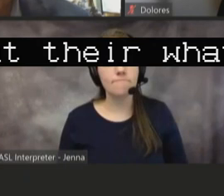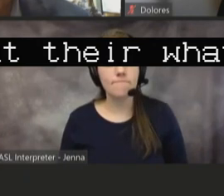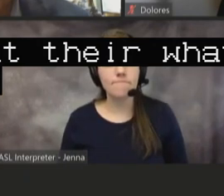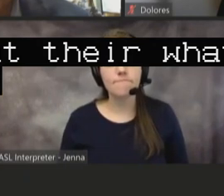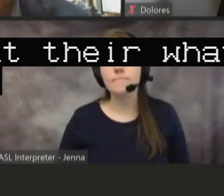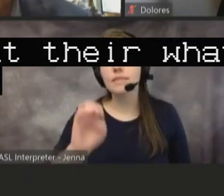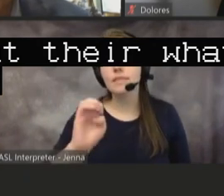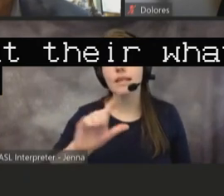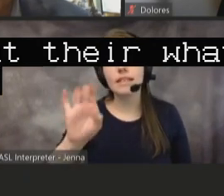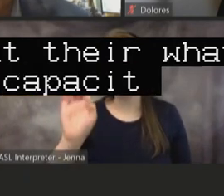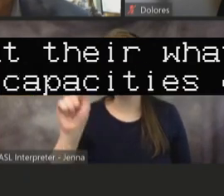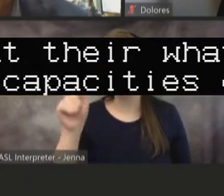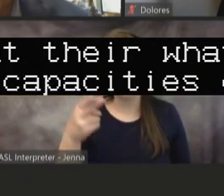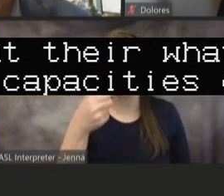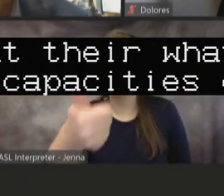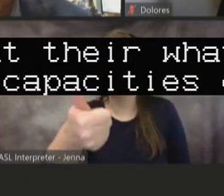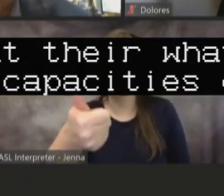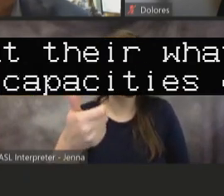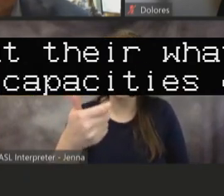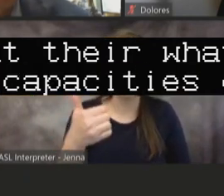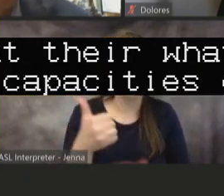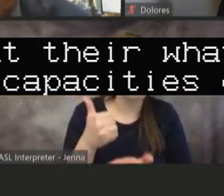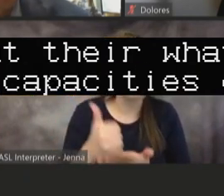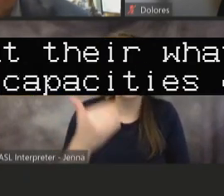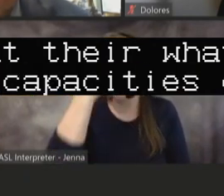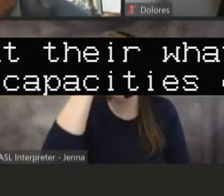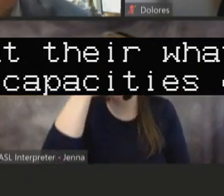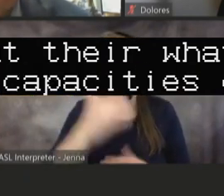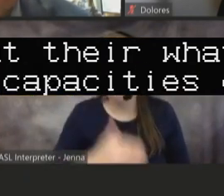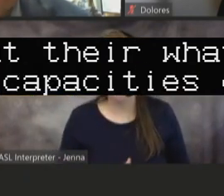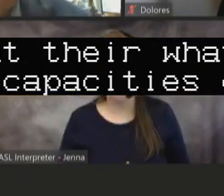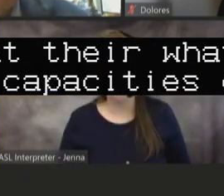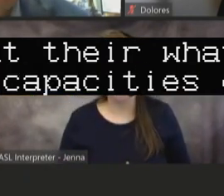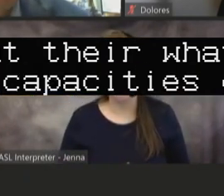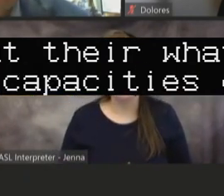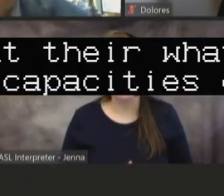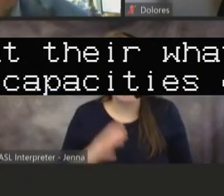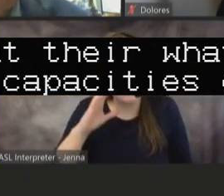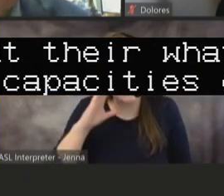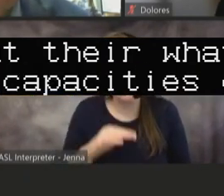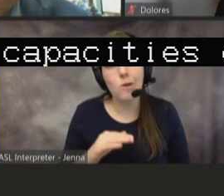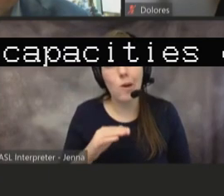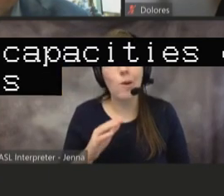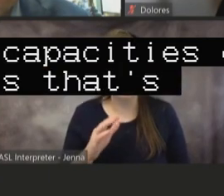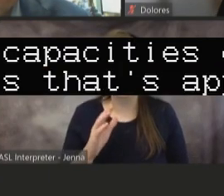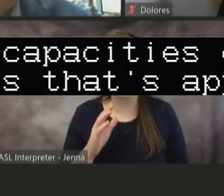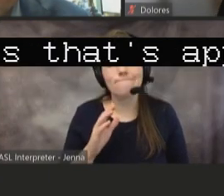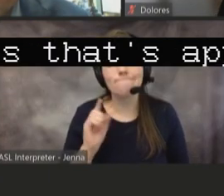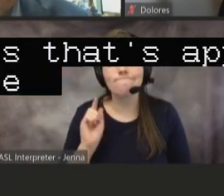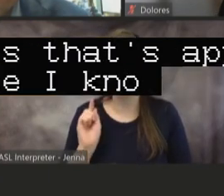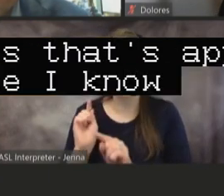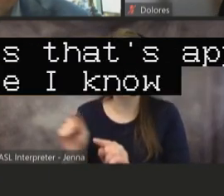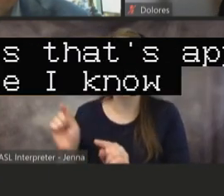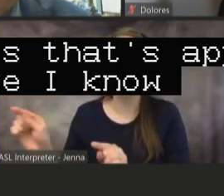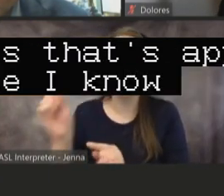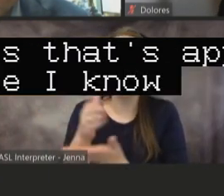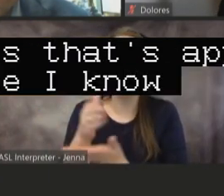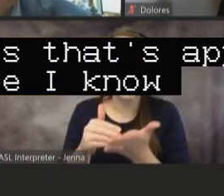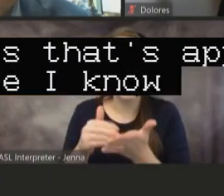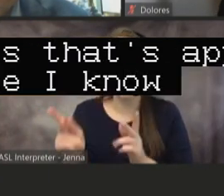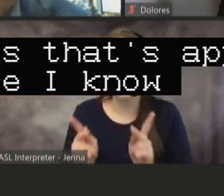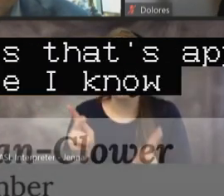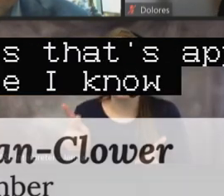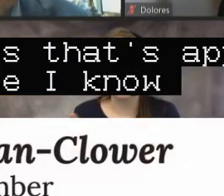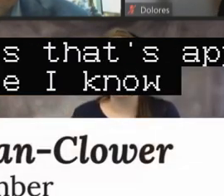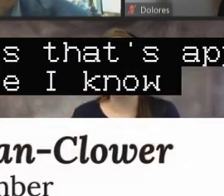That's helpful to know, because I know for some people they might not be aware if they've had a change in